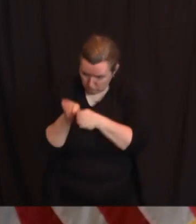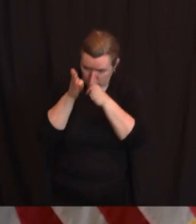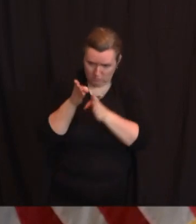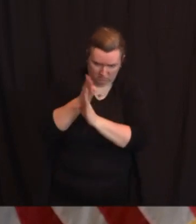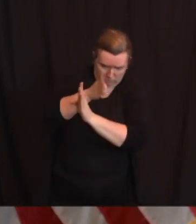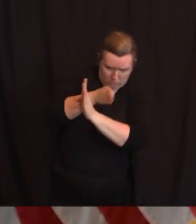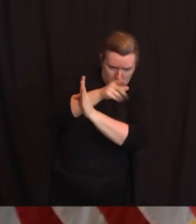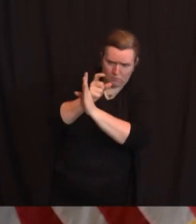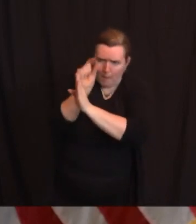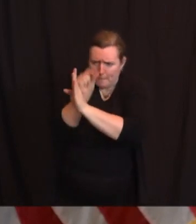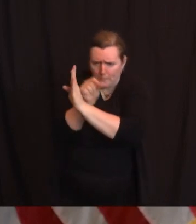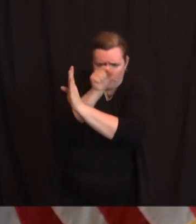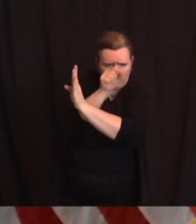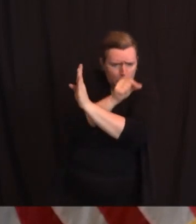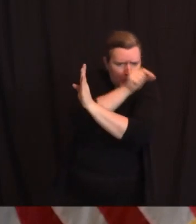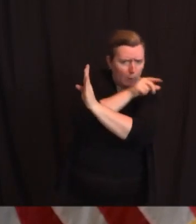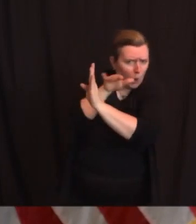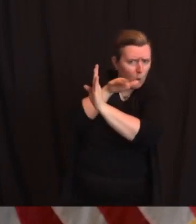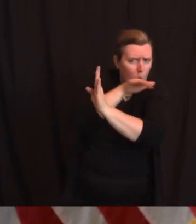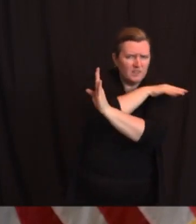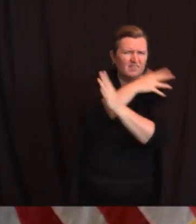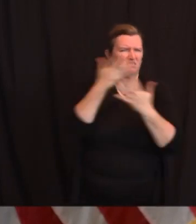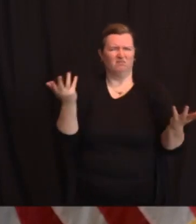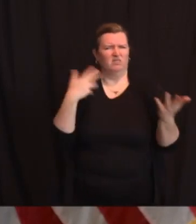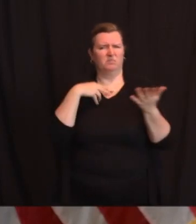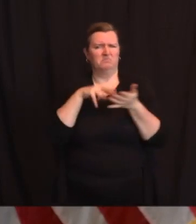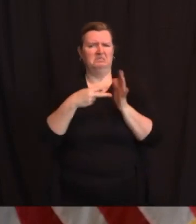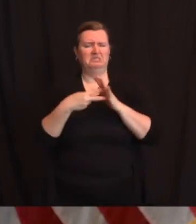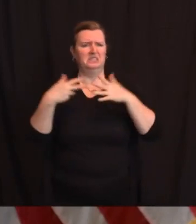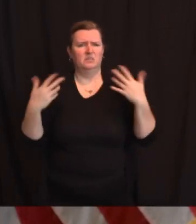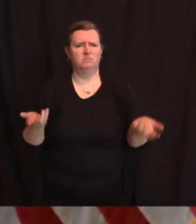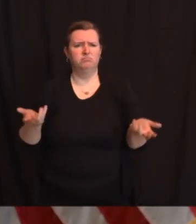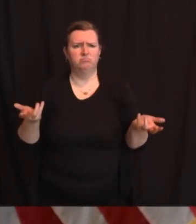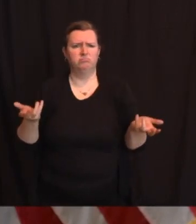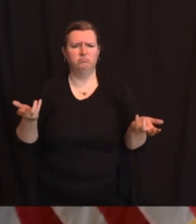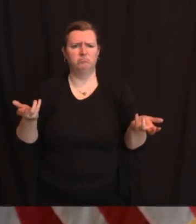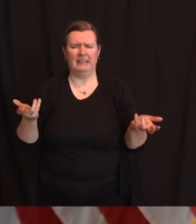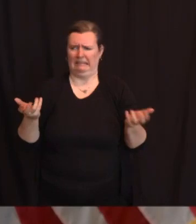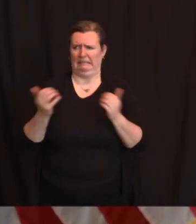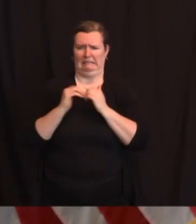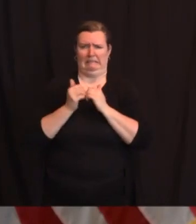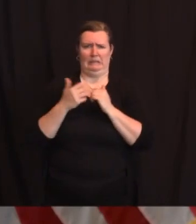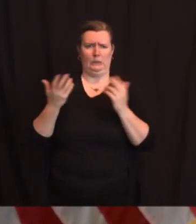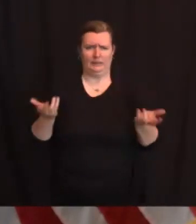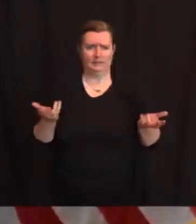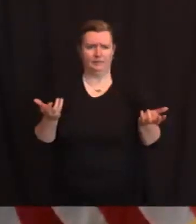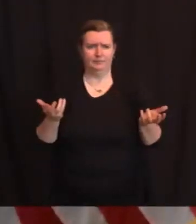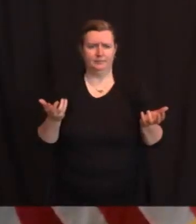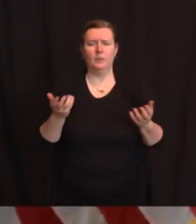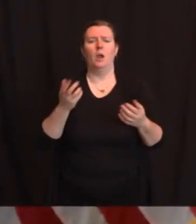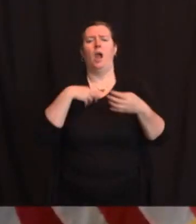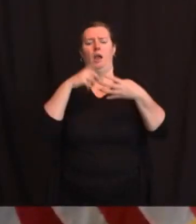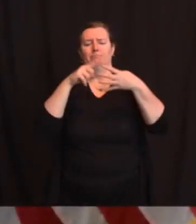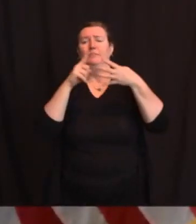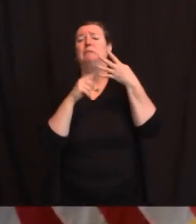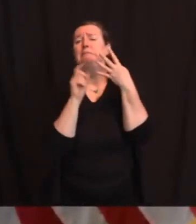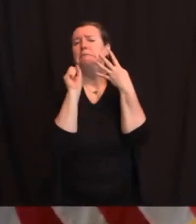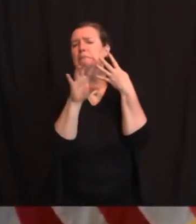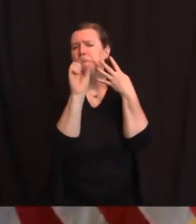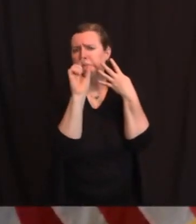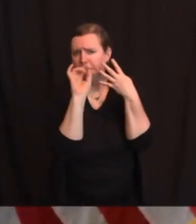something other than, most close contact. Yep. And final, if I may, antibody